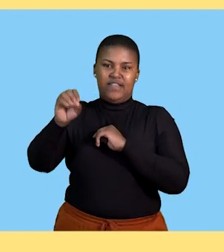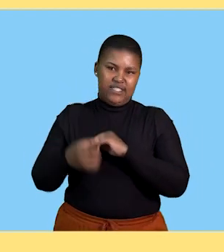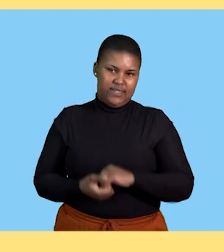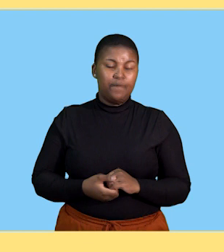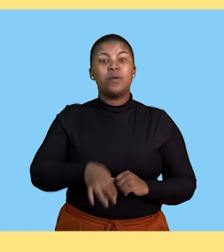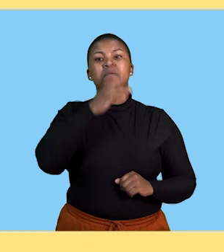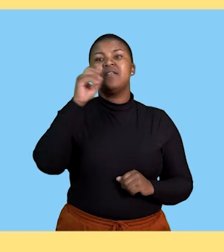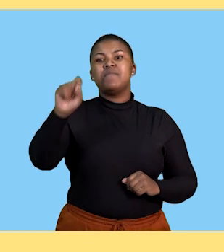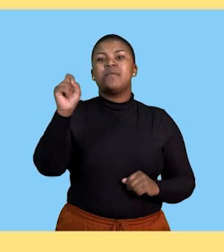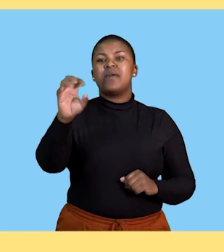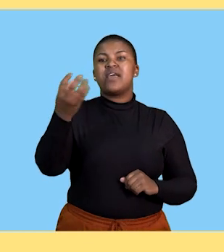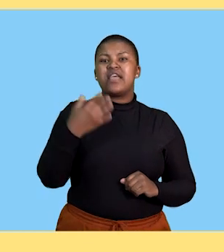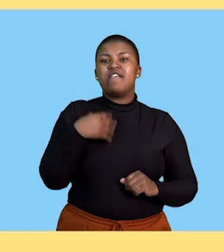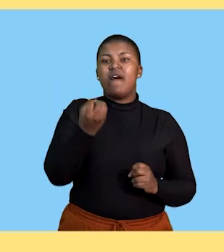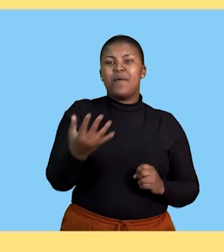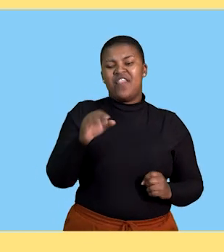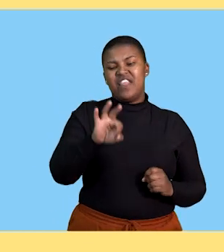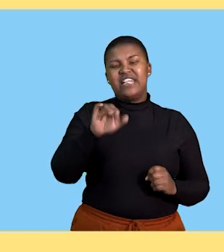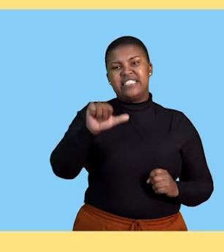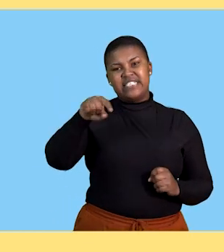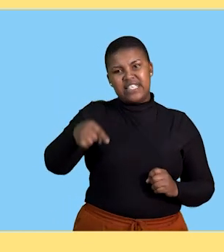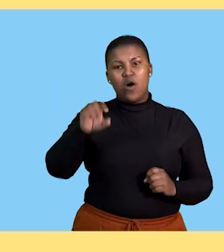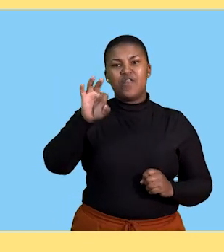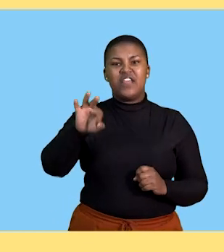54,070. This therefore gives me